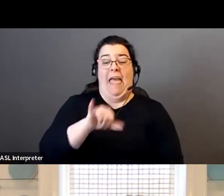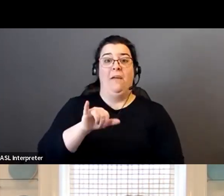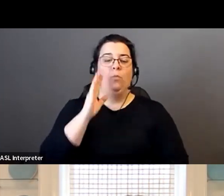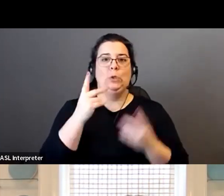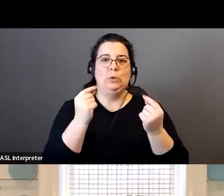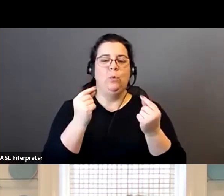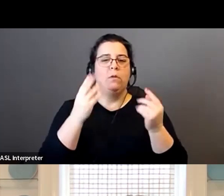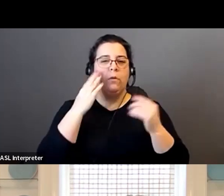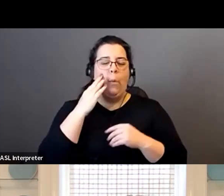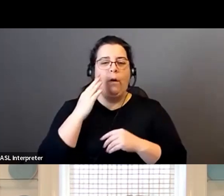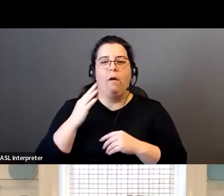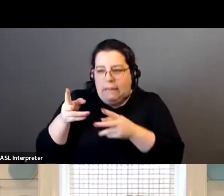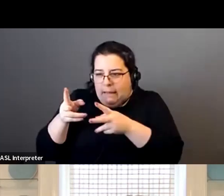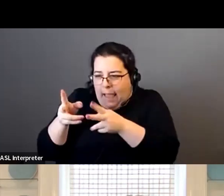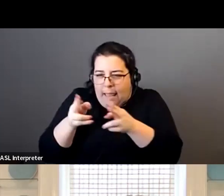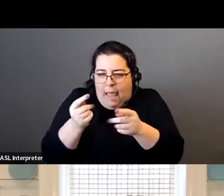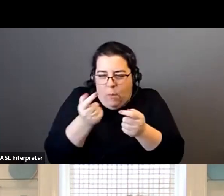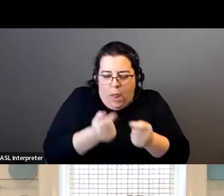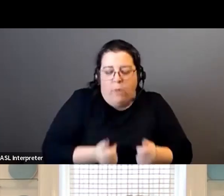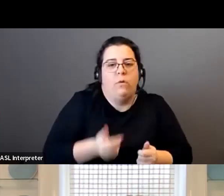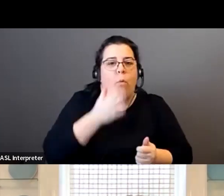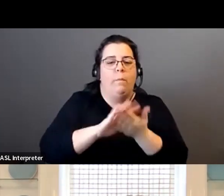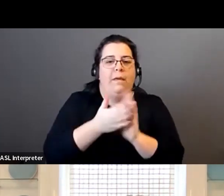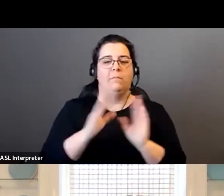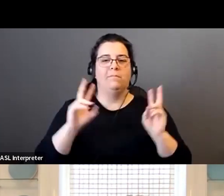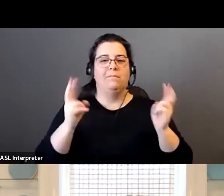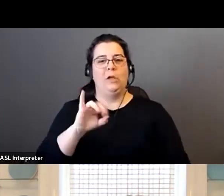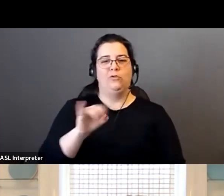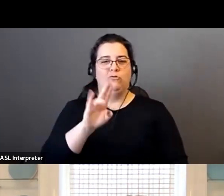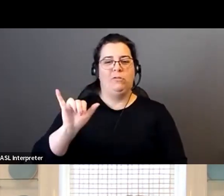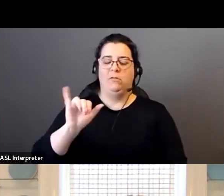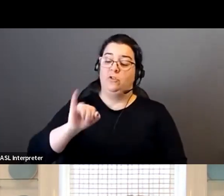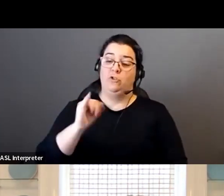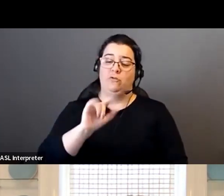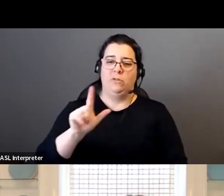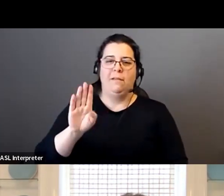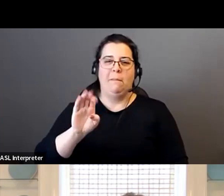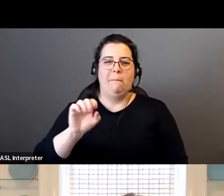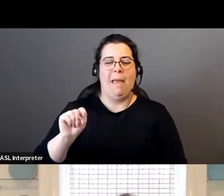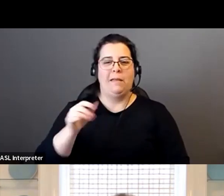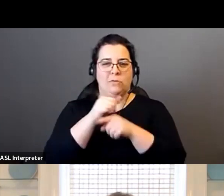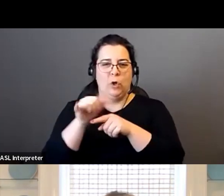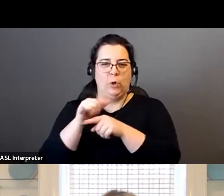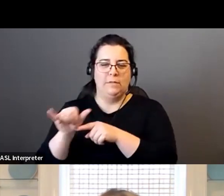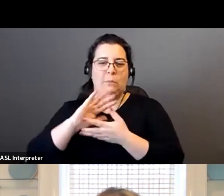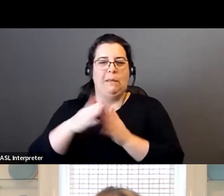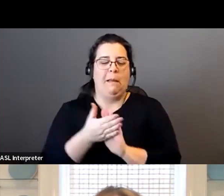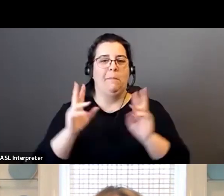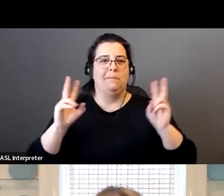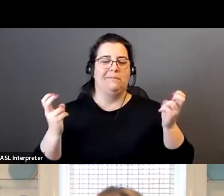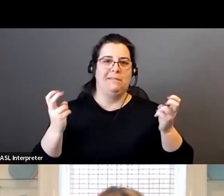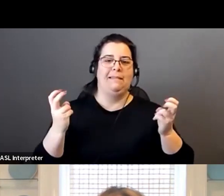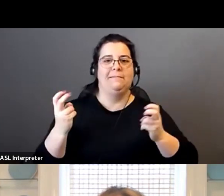that actually the lady's name is Jill Jones, and wonderful lady. And one of her claims to fame is that she was a member of Prince's entourage